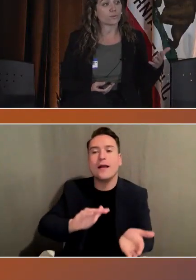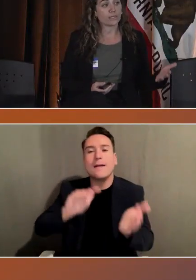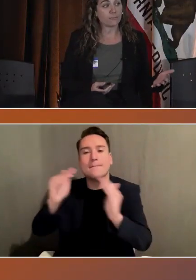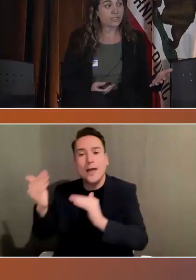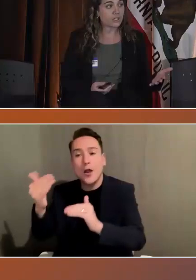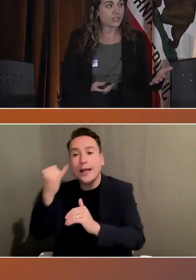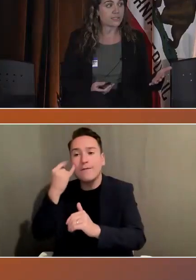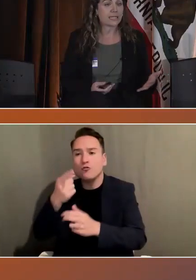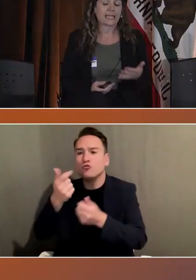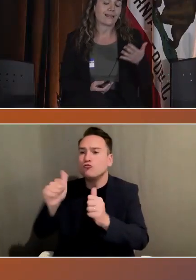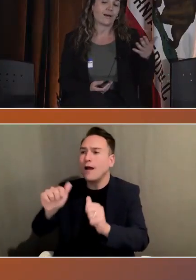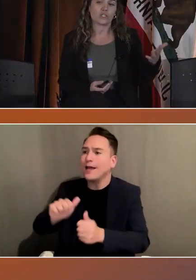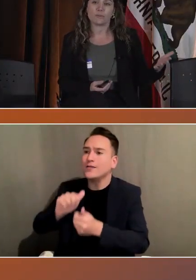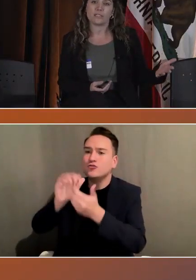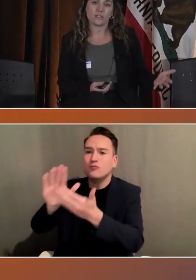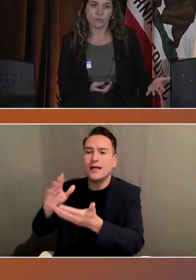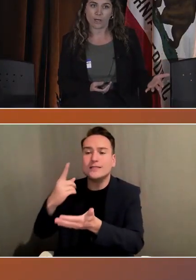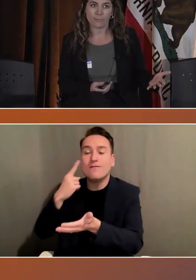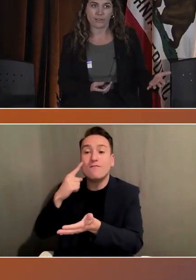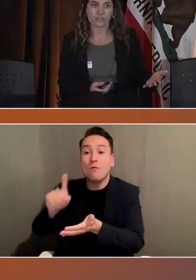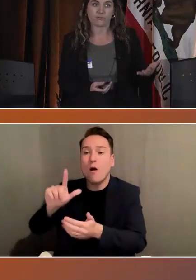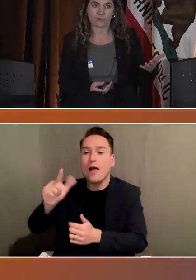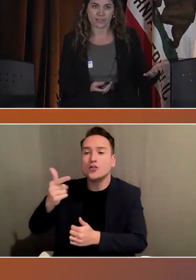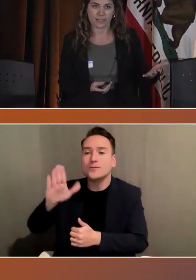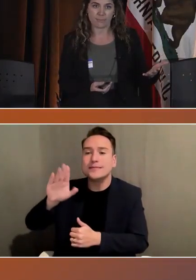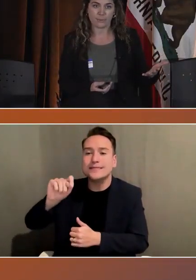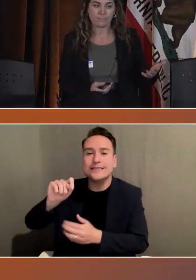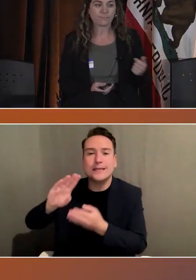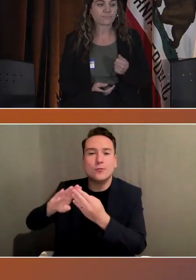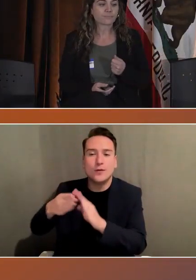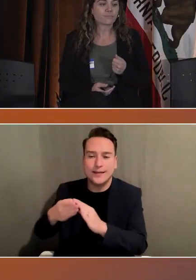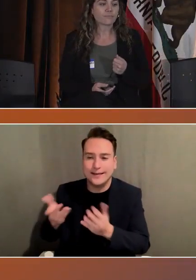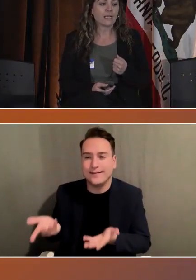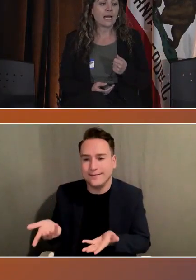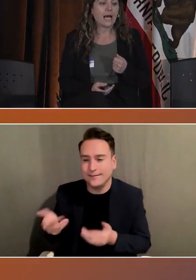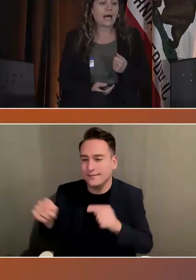hospital readmissions in the LGBTQ population, for example.